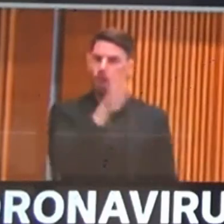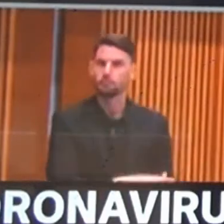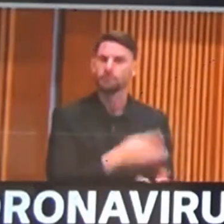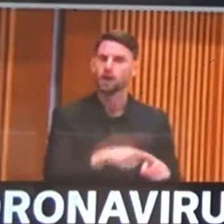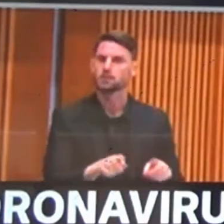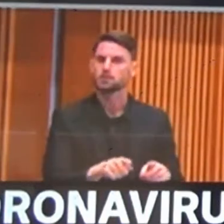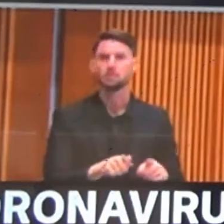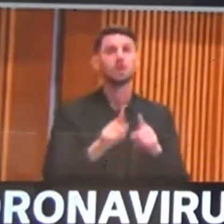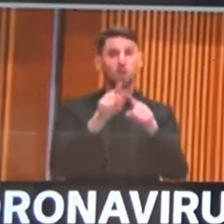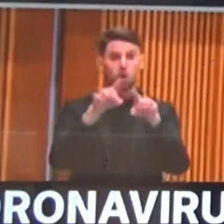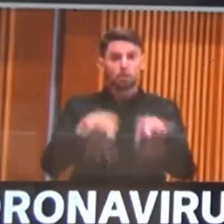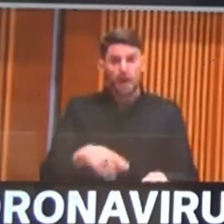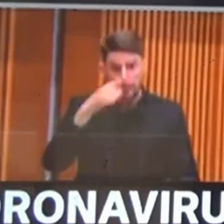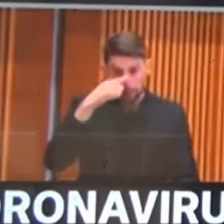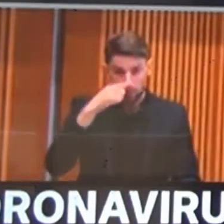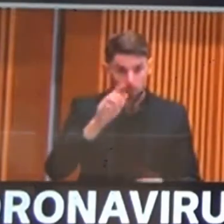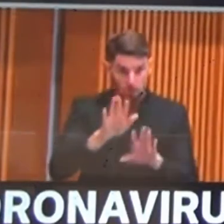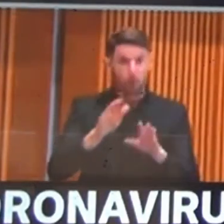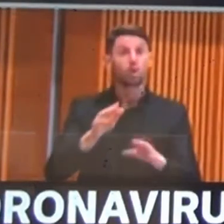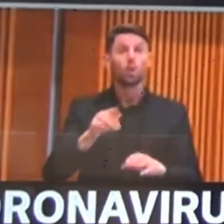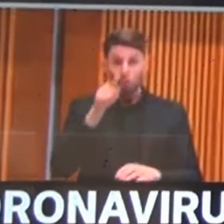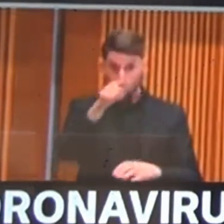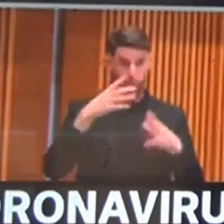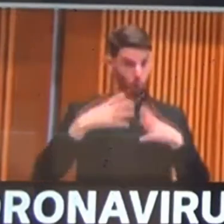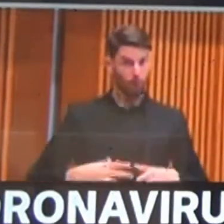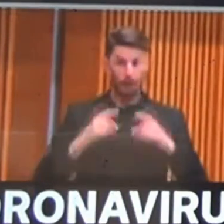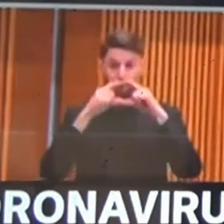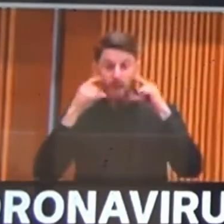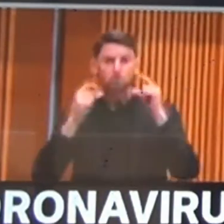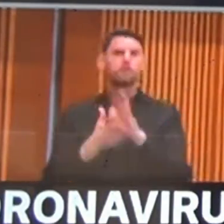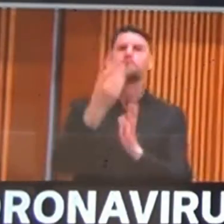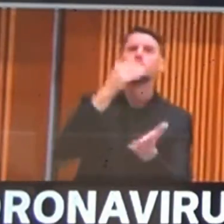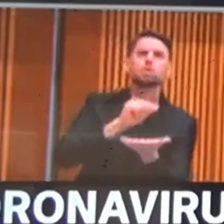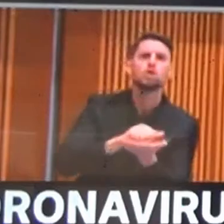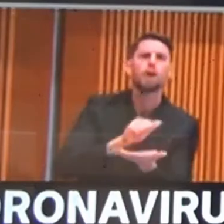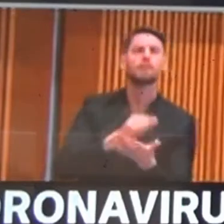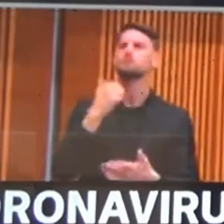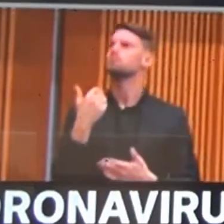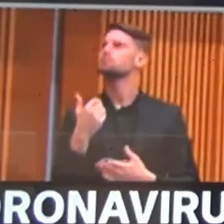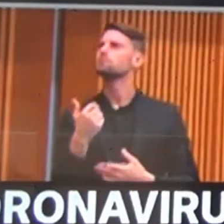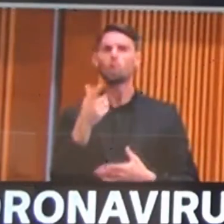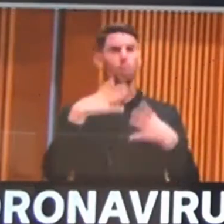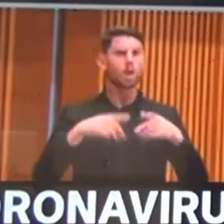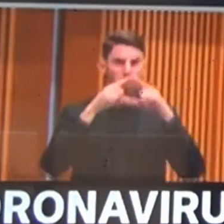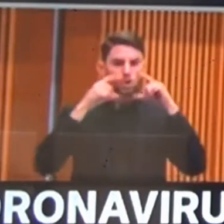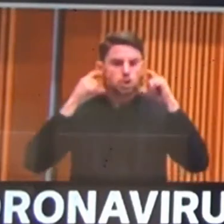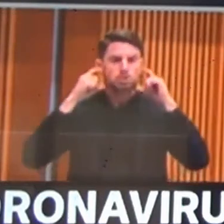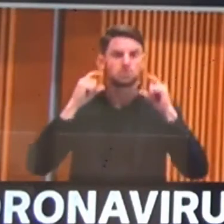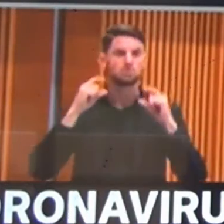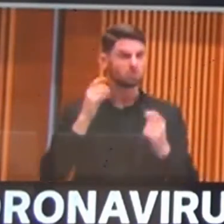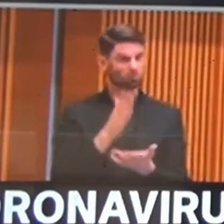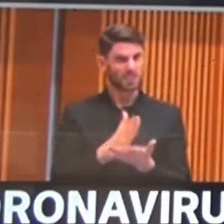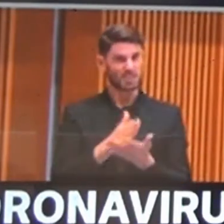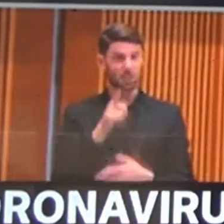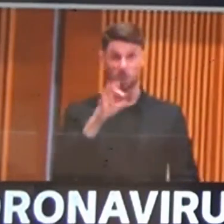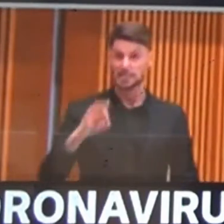remind Australians that the wearing of masks down the street of CBD is really an